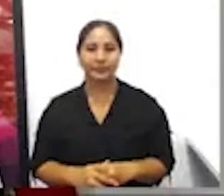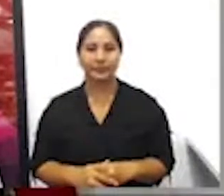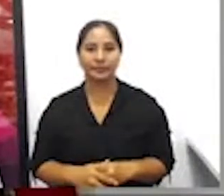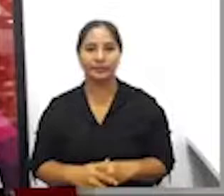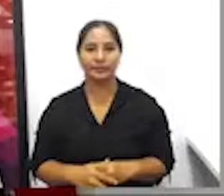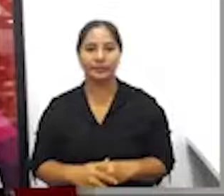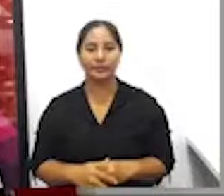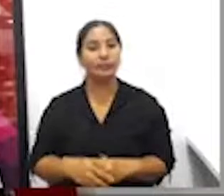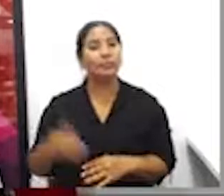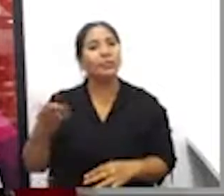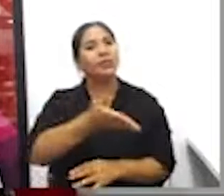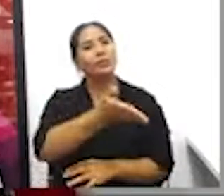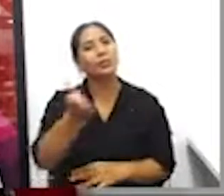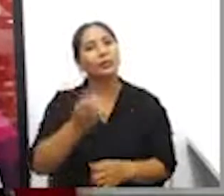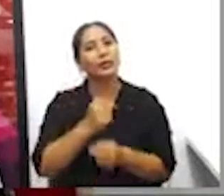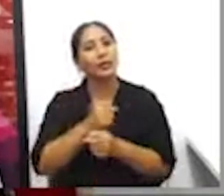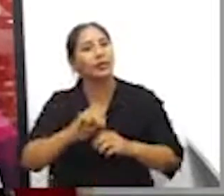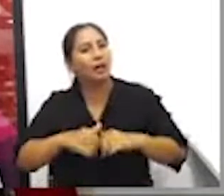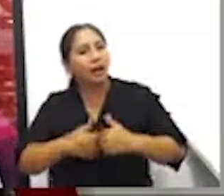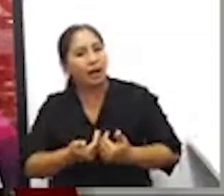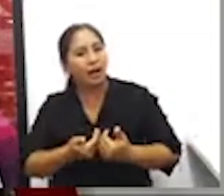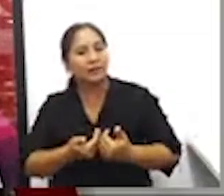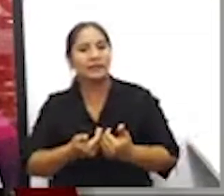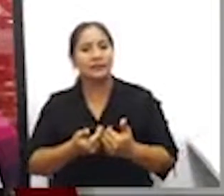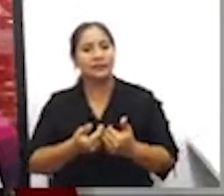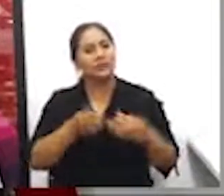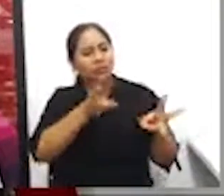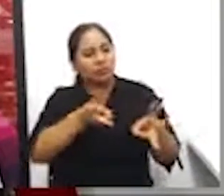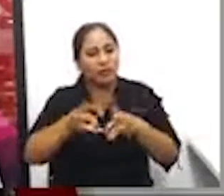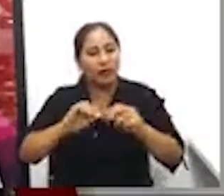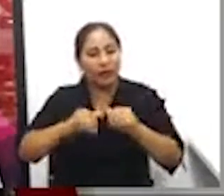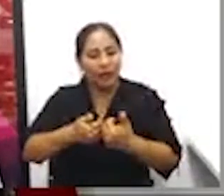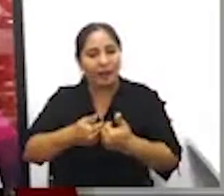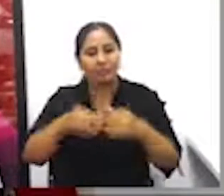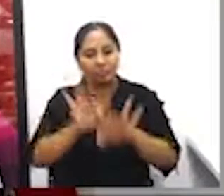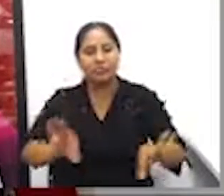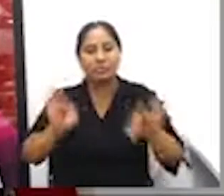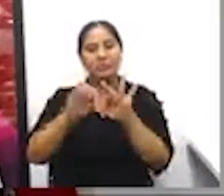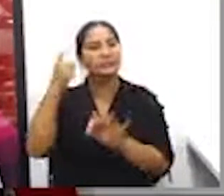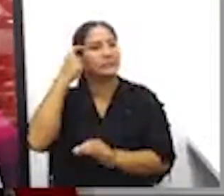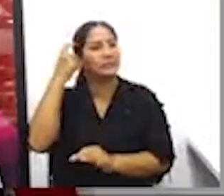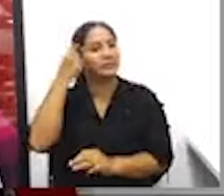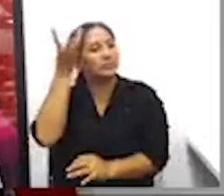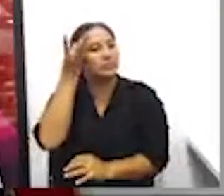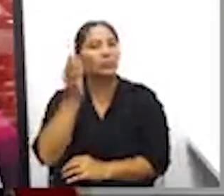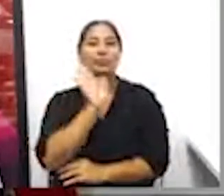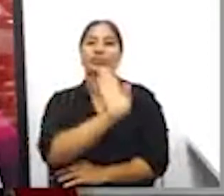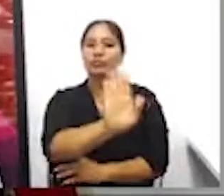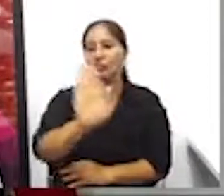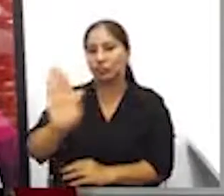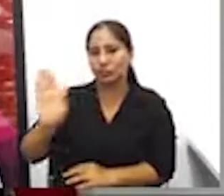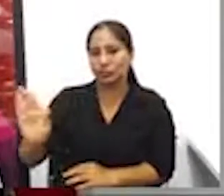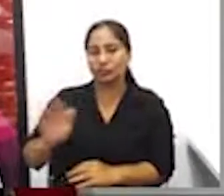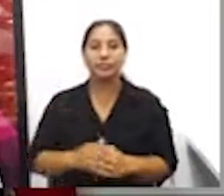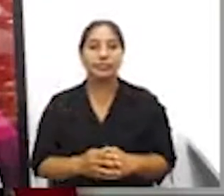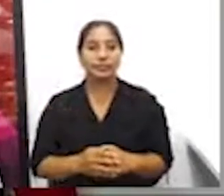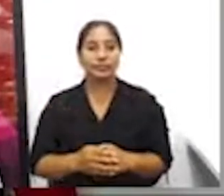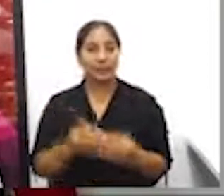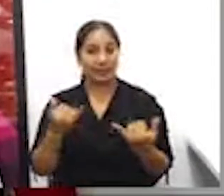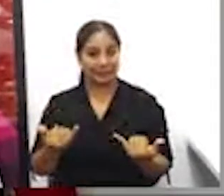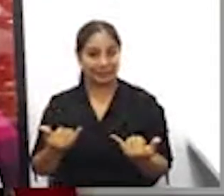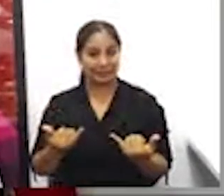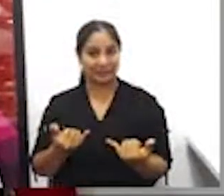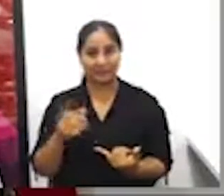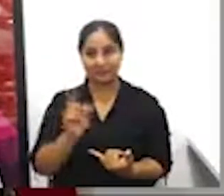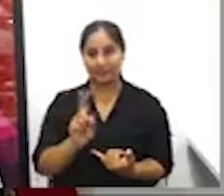all going to do about whatever it is that's on your mind? If you leave here with nothing else, what I want you to leave here with